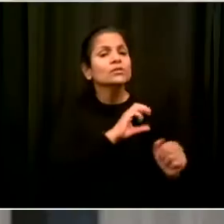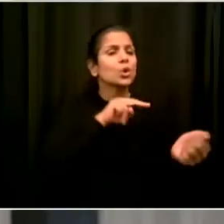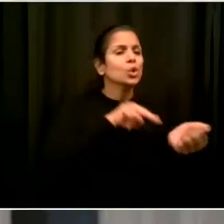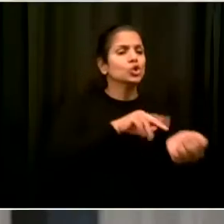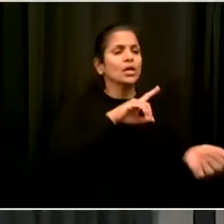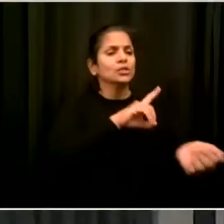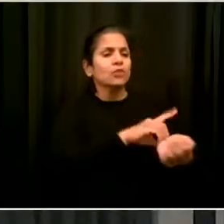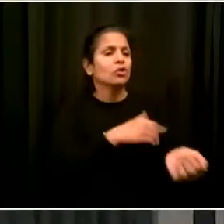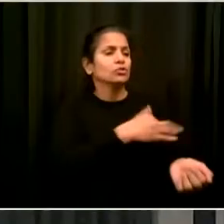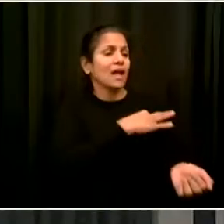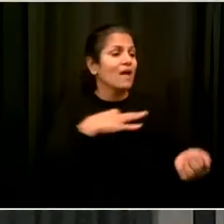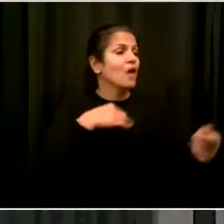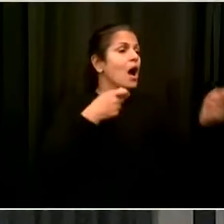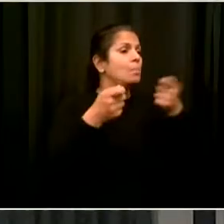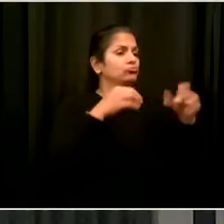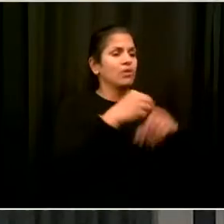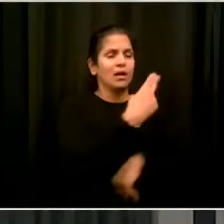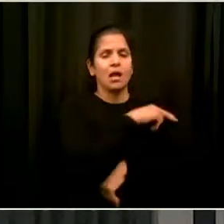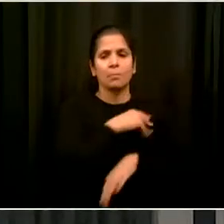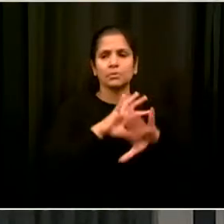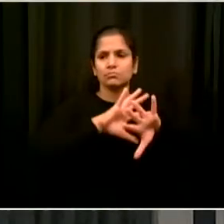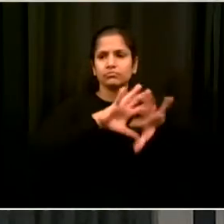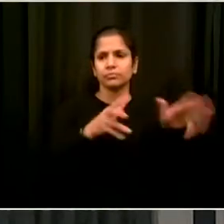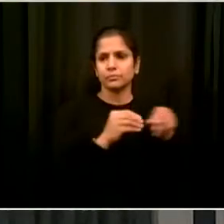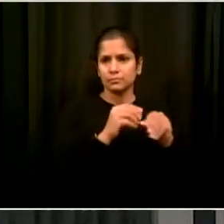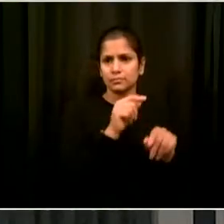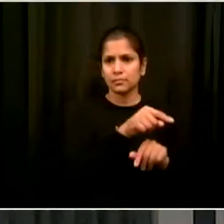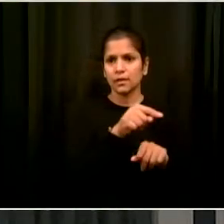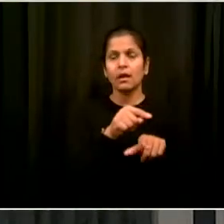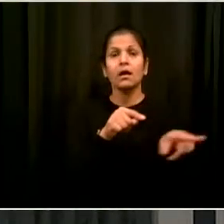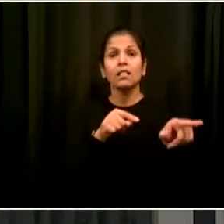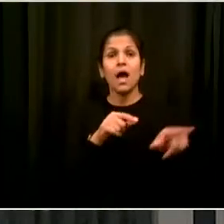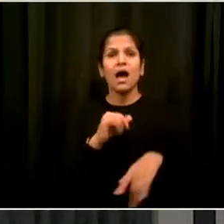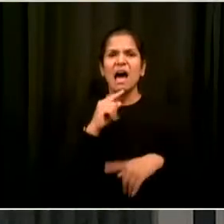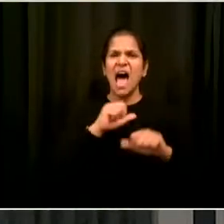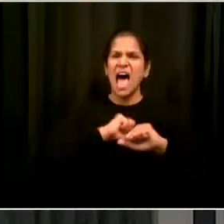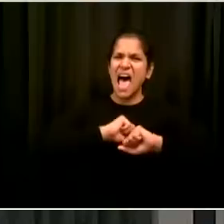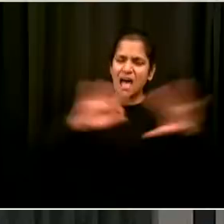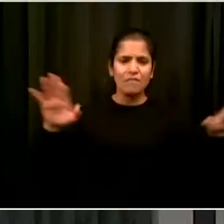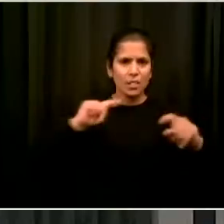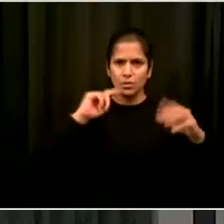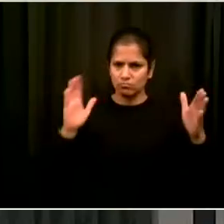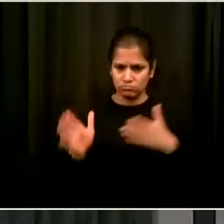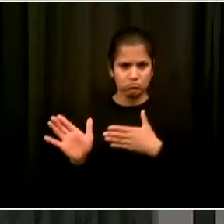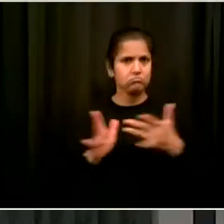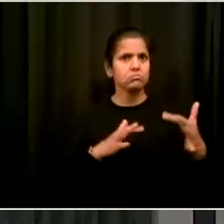promising. Amen. Dr. Varma, Dr. Katz, you want to add anything?